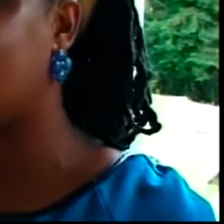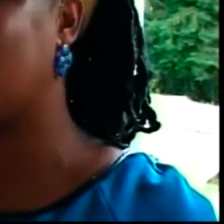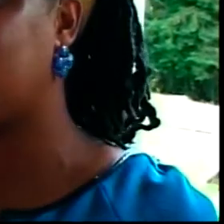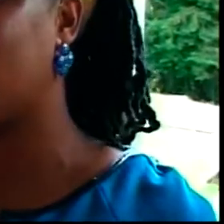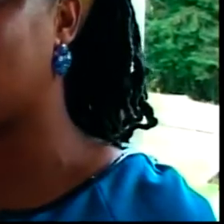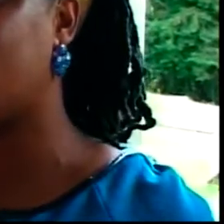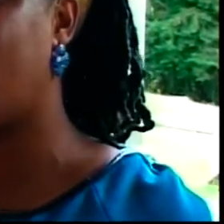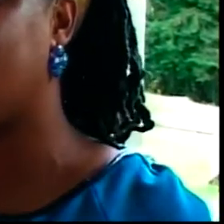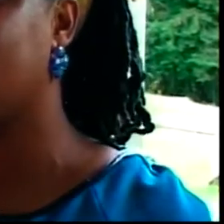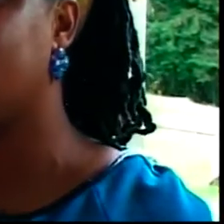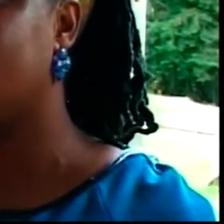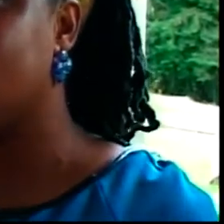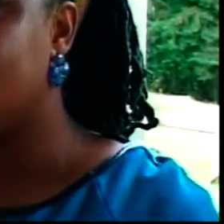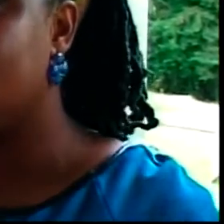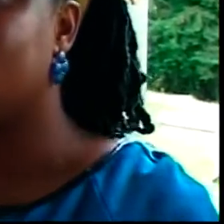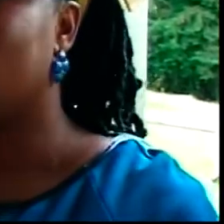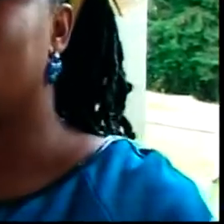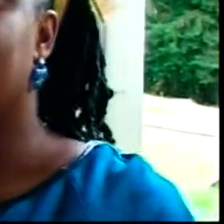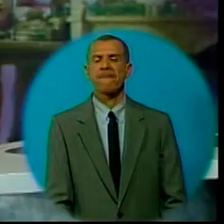been successful thus far.